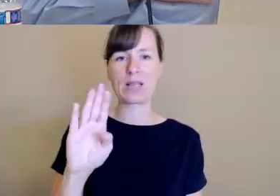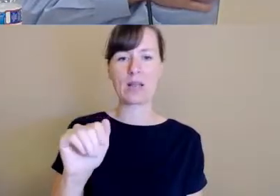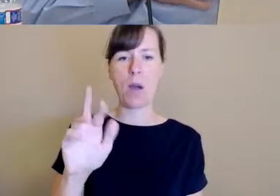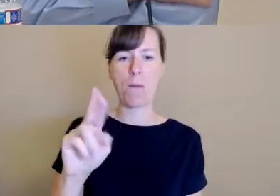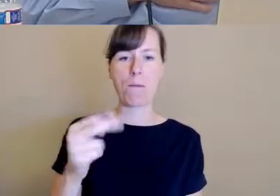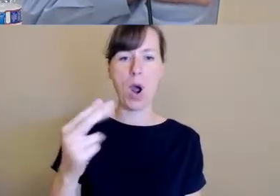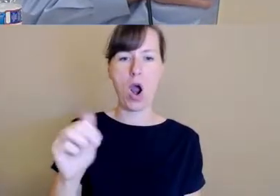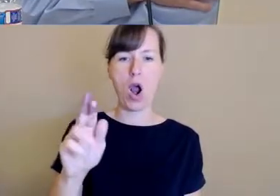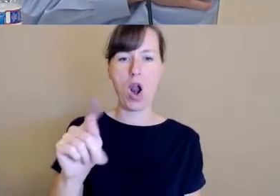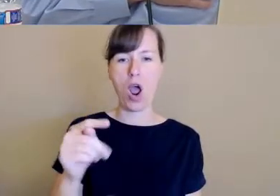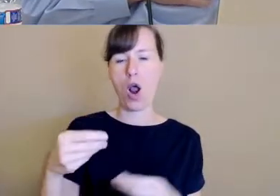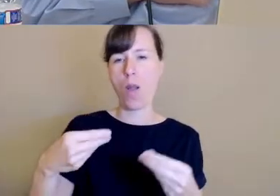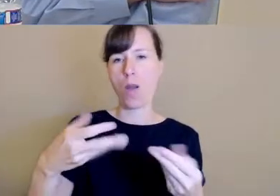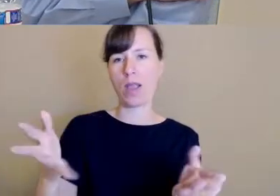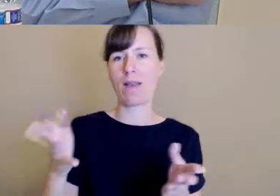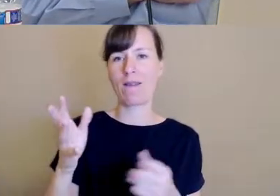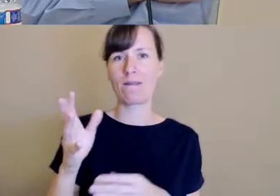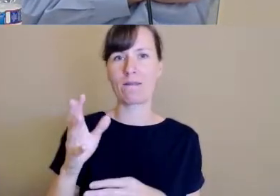Barnhart?